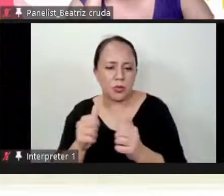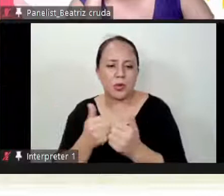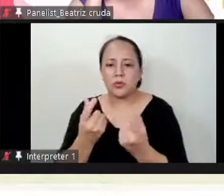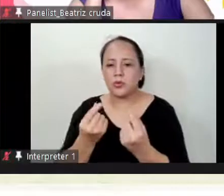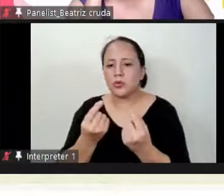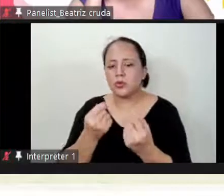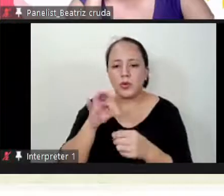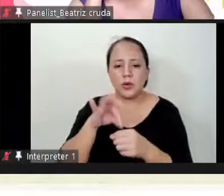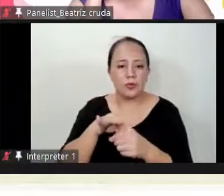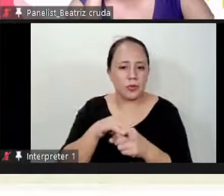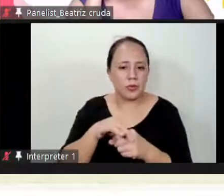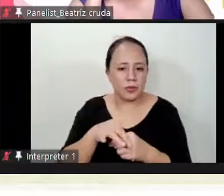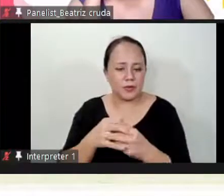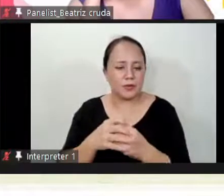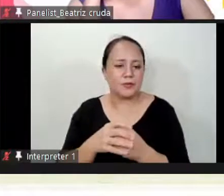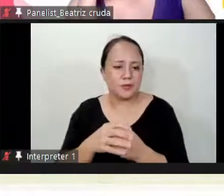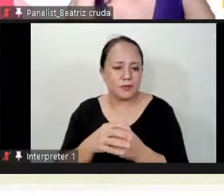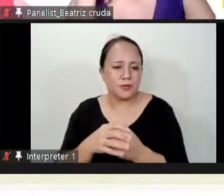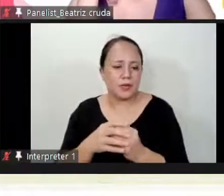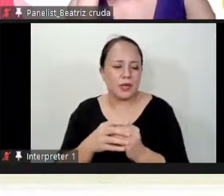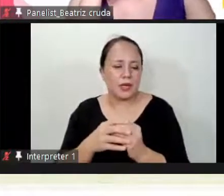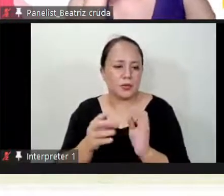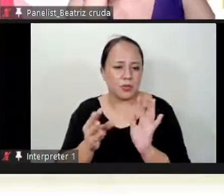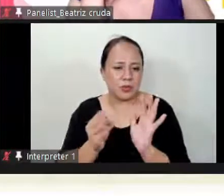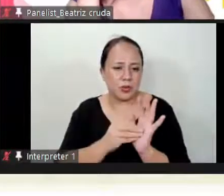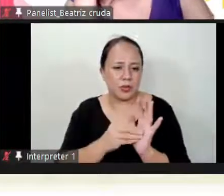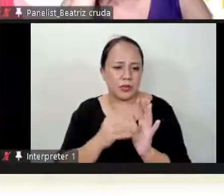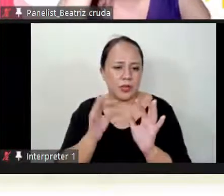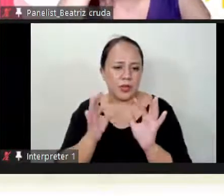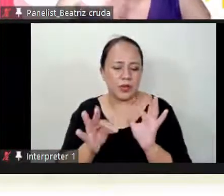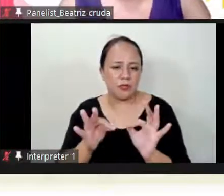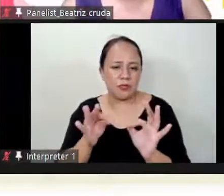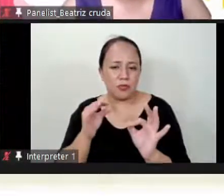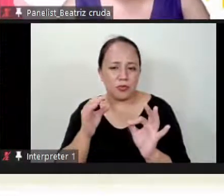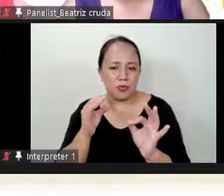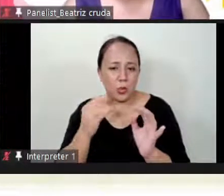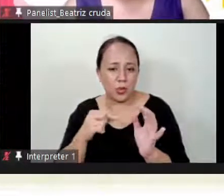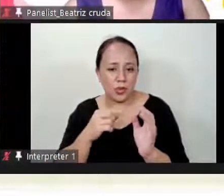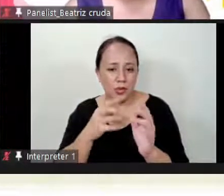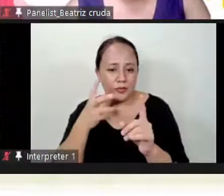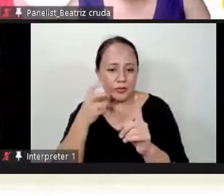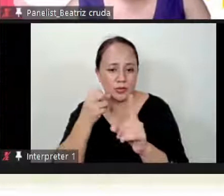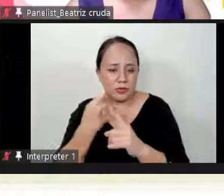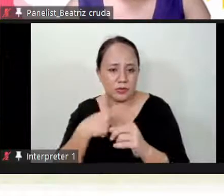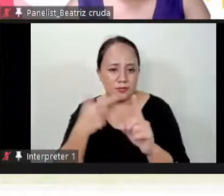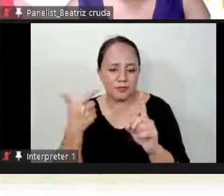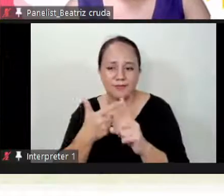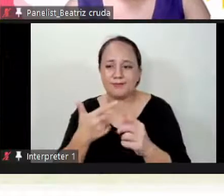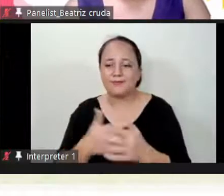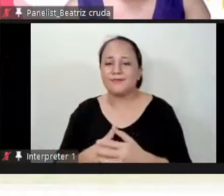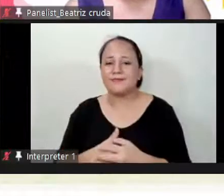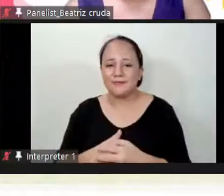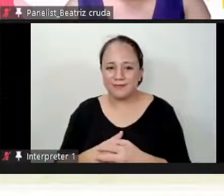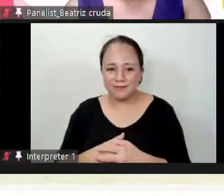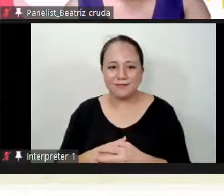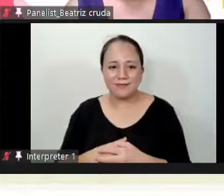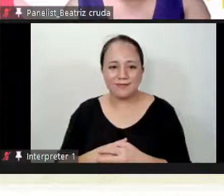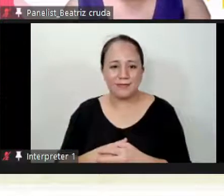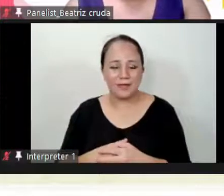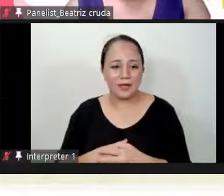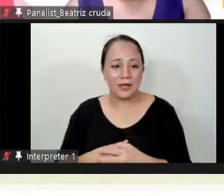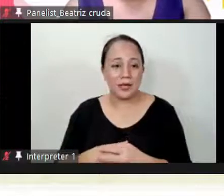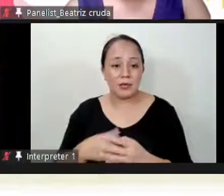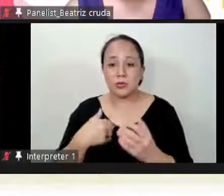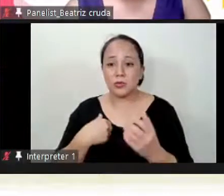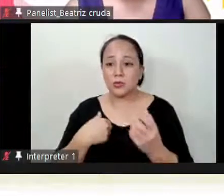our programs, and the record if we have been achieving our goals. As far as patient support